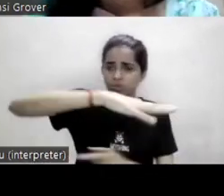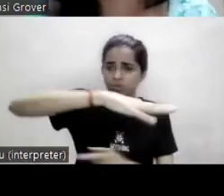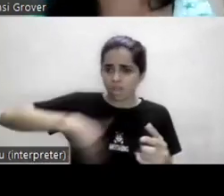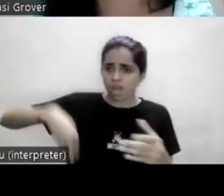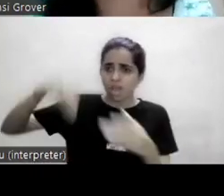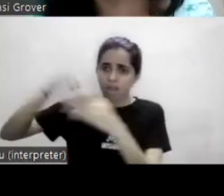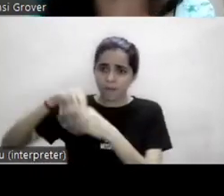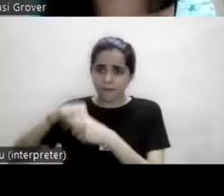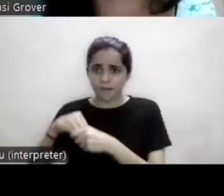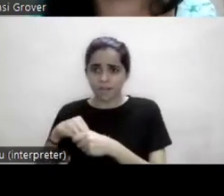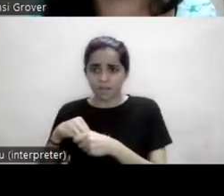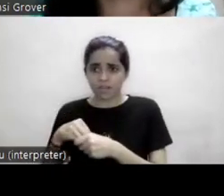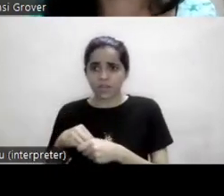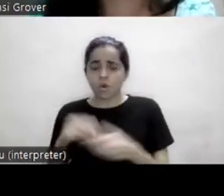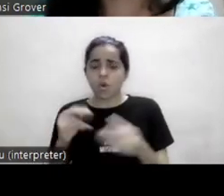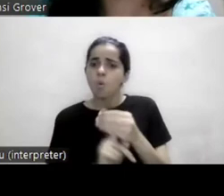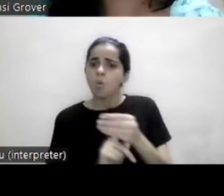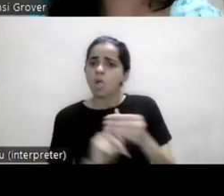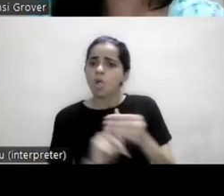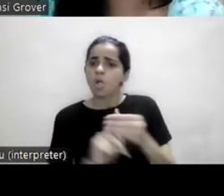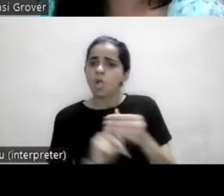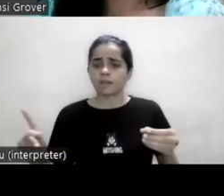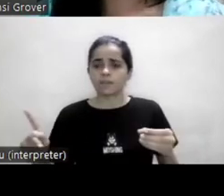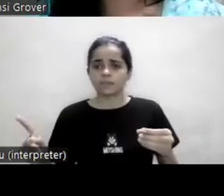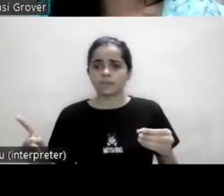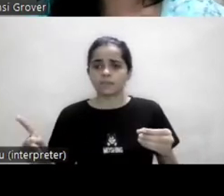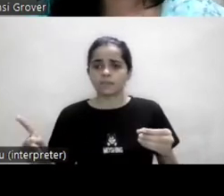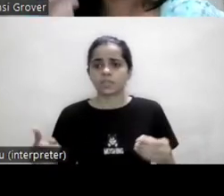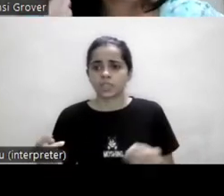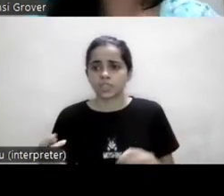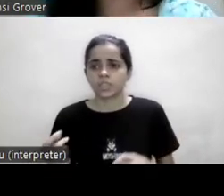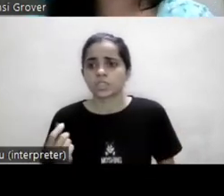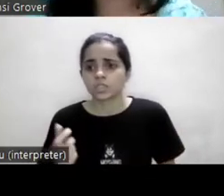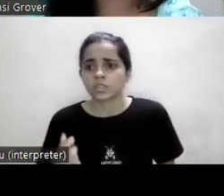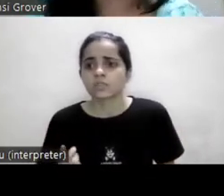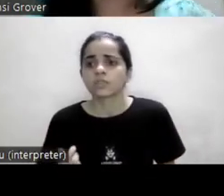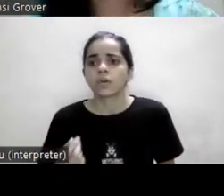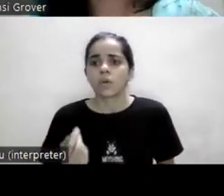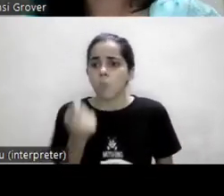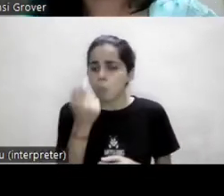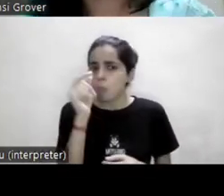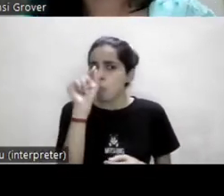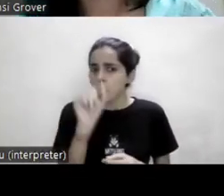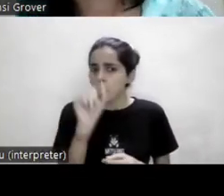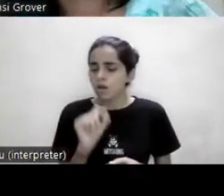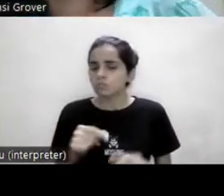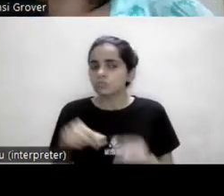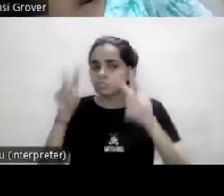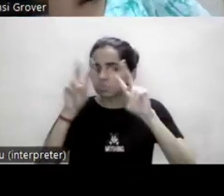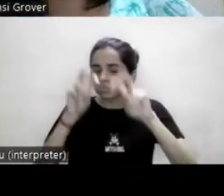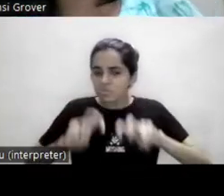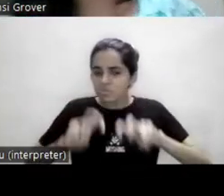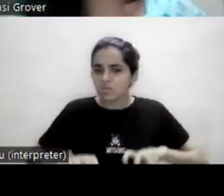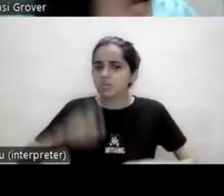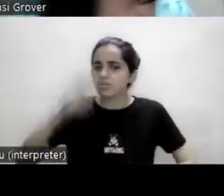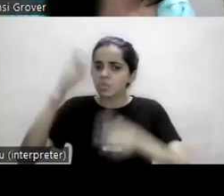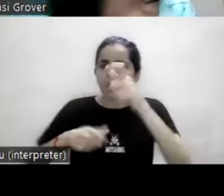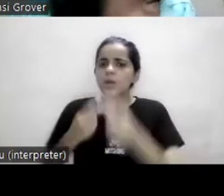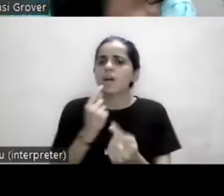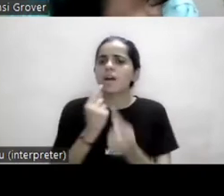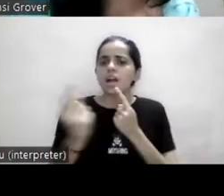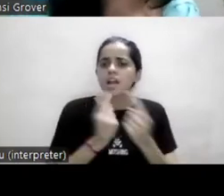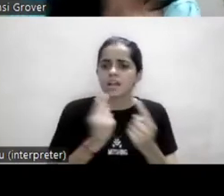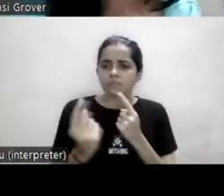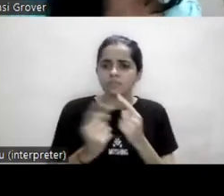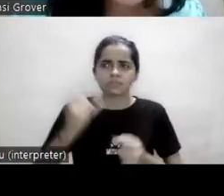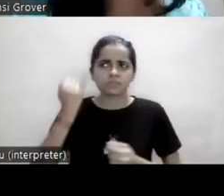should be just totally eliminated? Something that a lot of scholars have talked about, how, you know, this